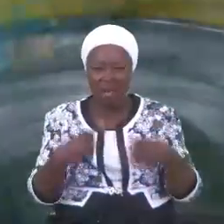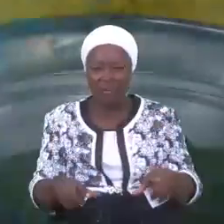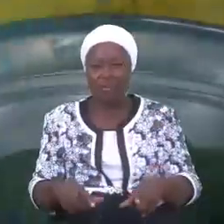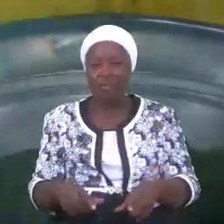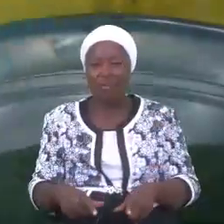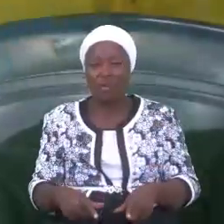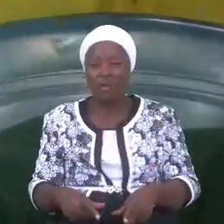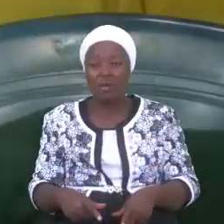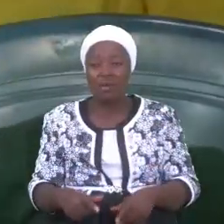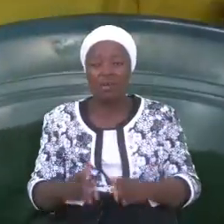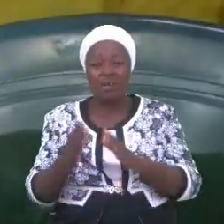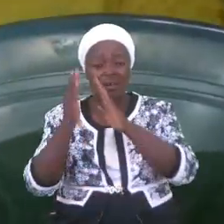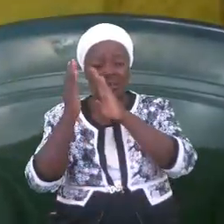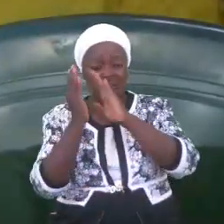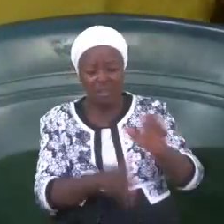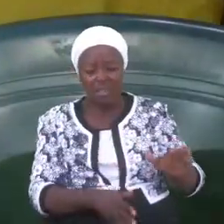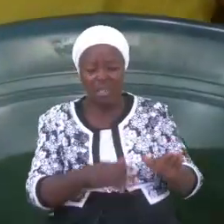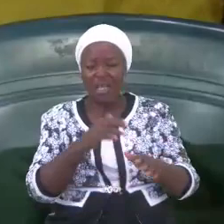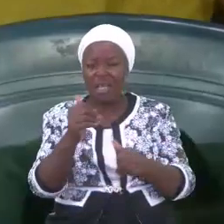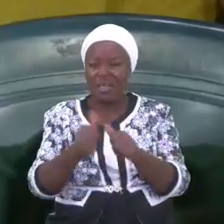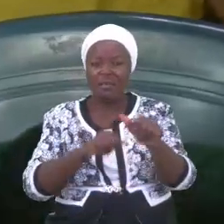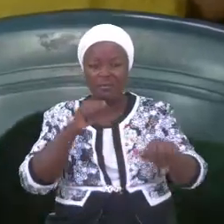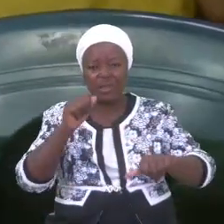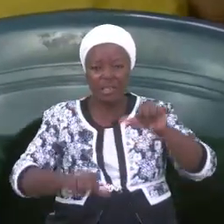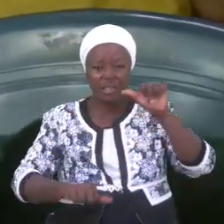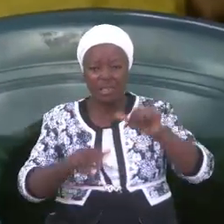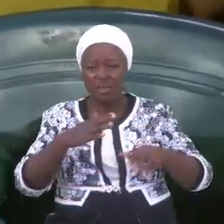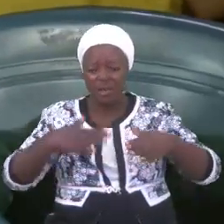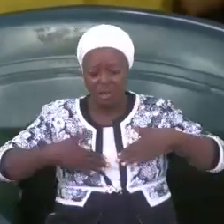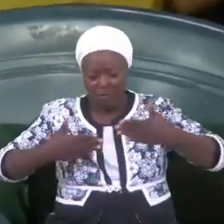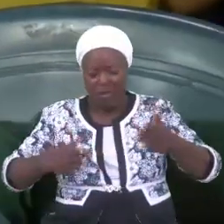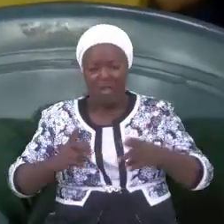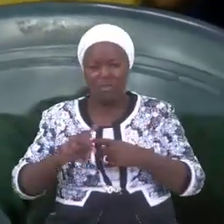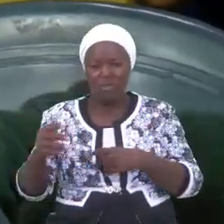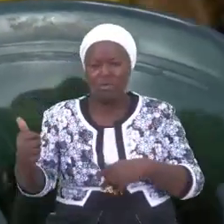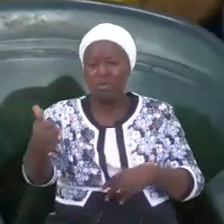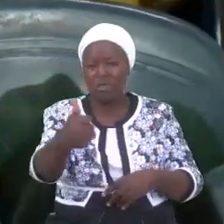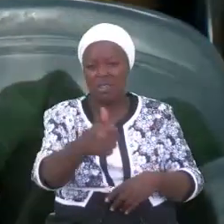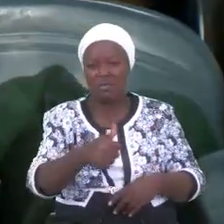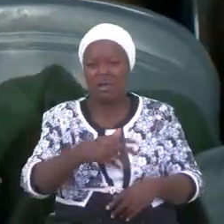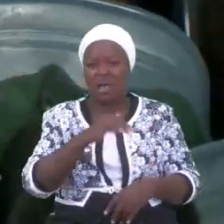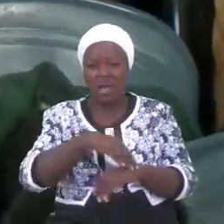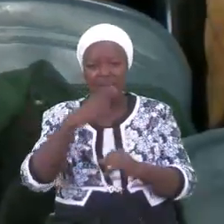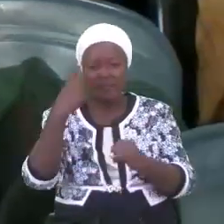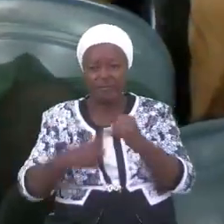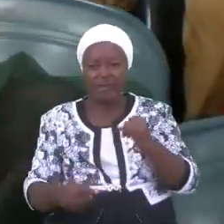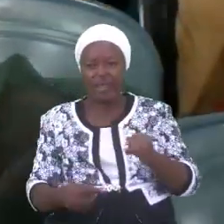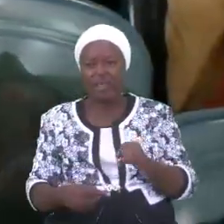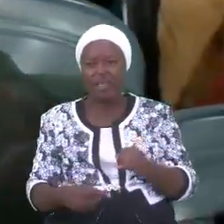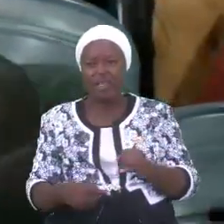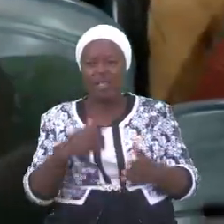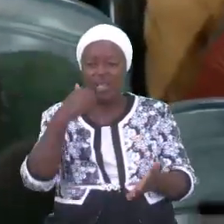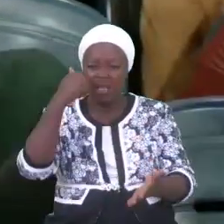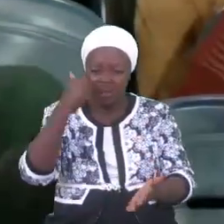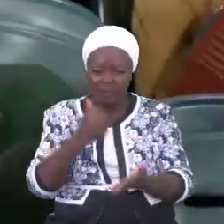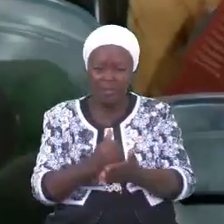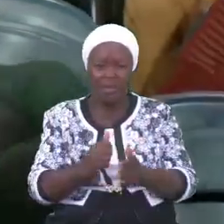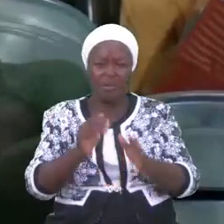Confess to yourself. At the final amen, miraculous hand will touch